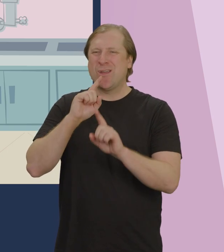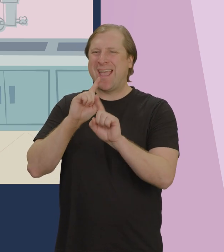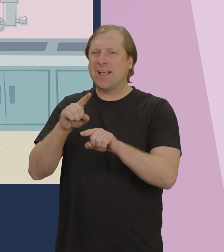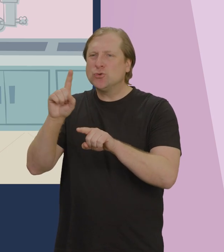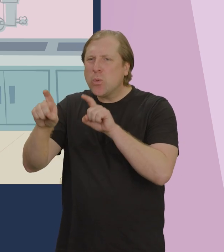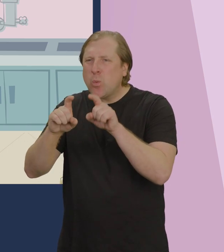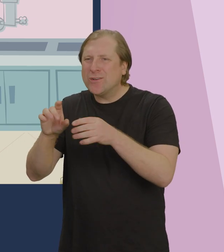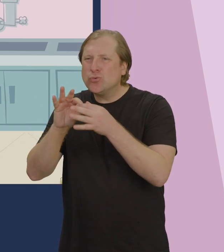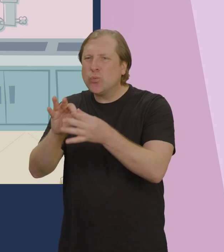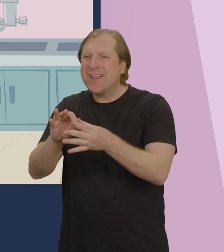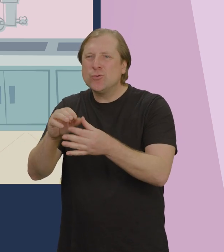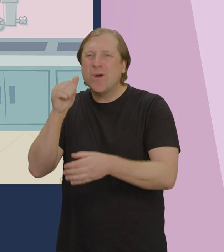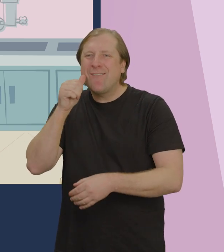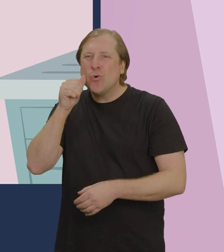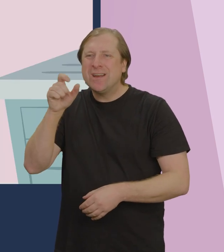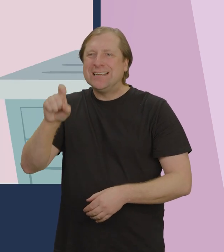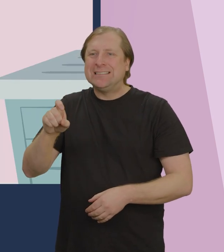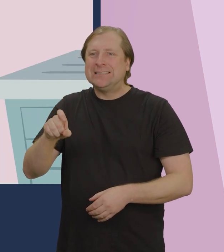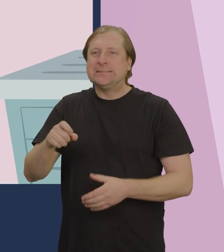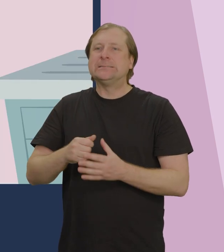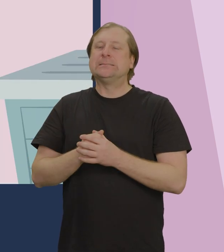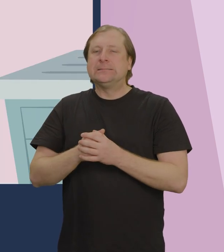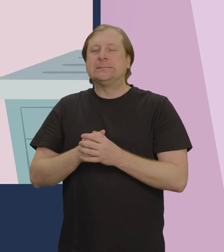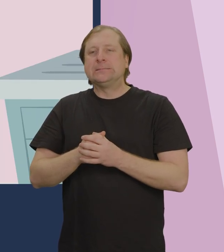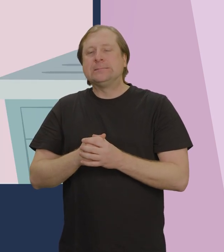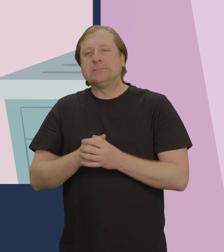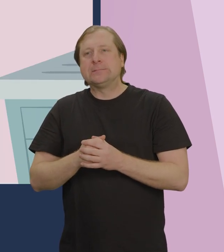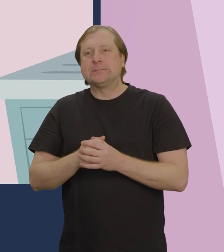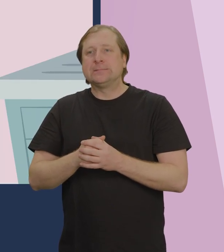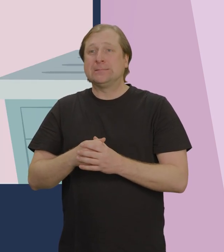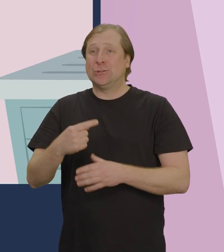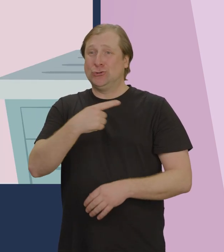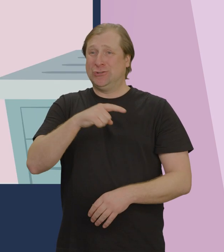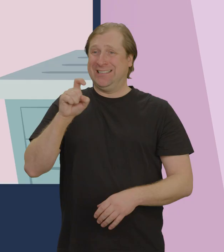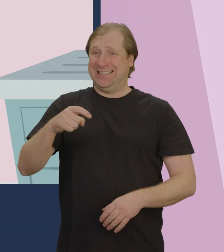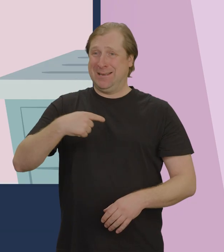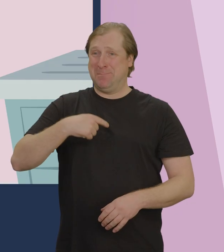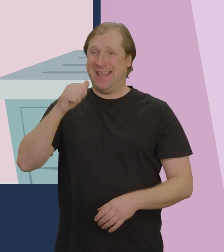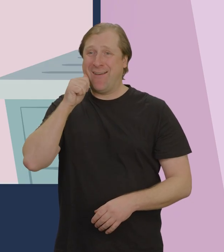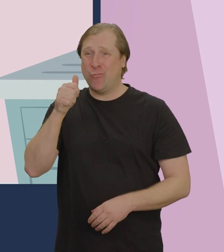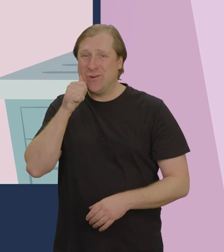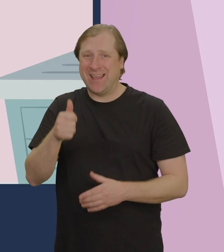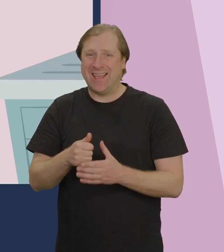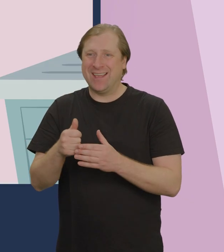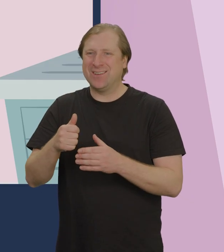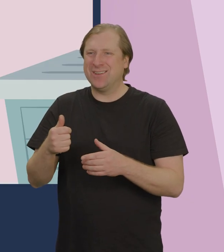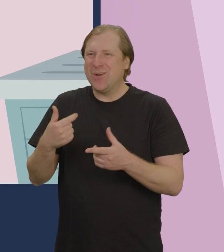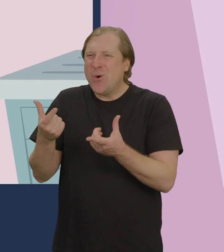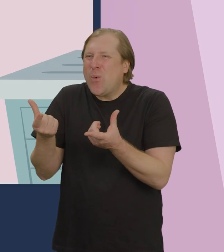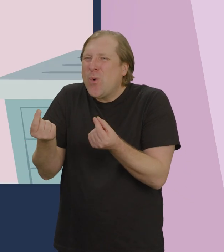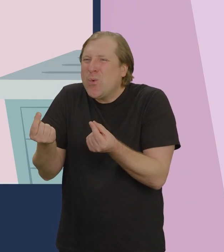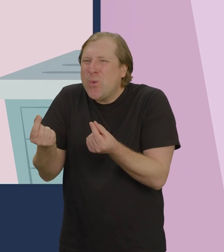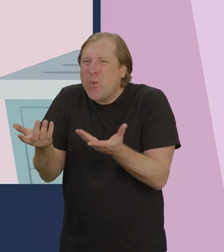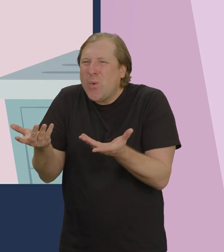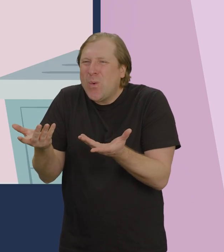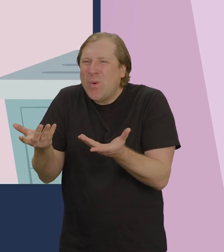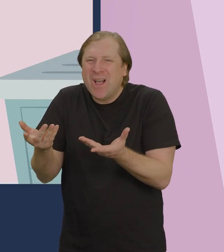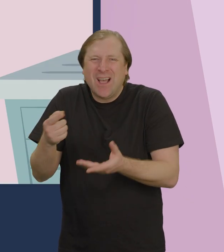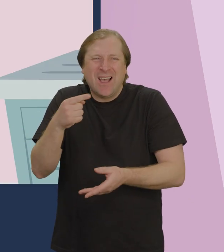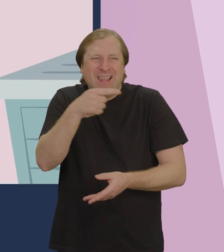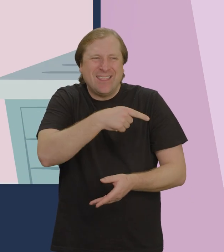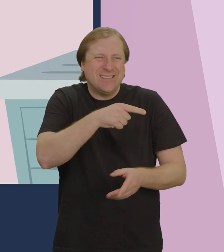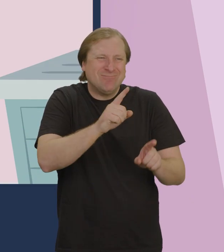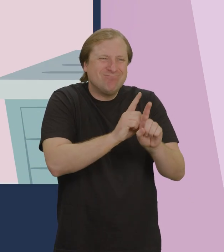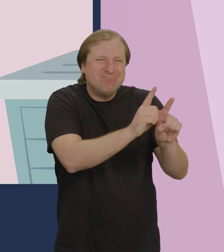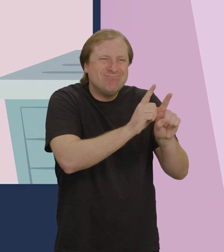question about her daily needs, I realized that I am her daily need. I'm not sure a personal assistance professional is the